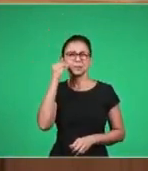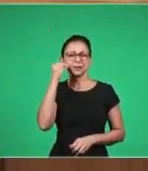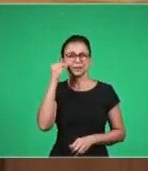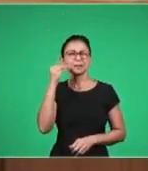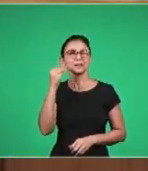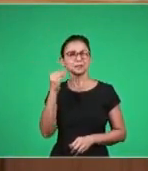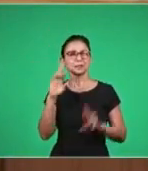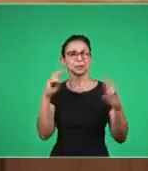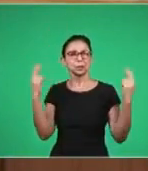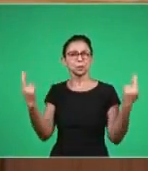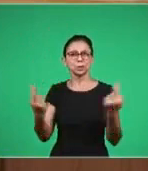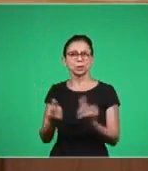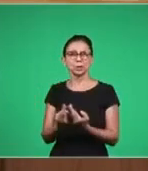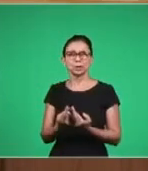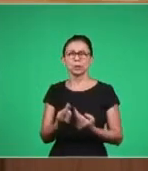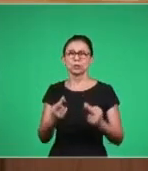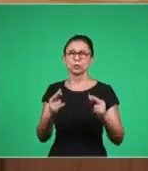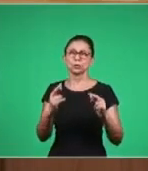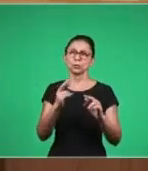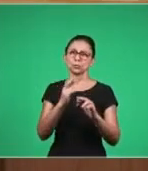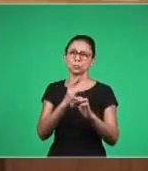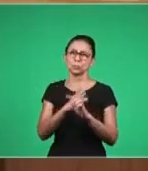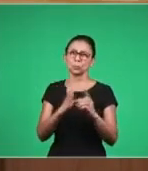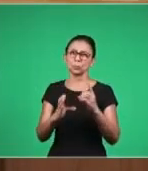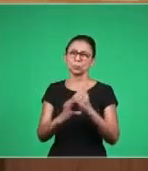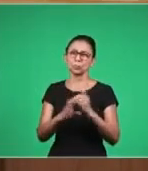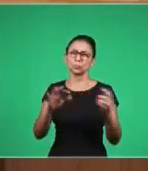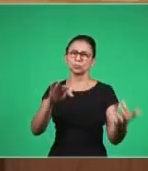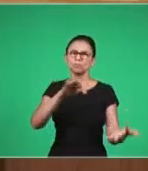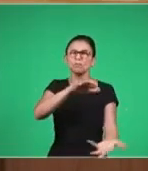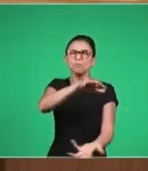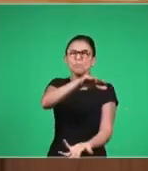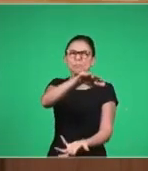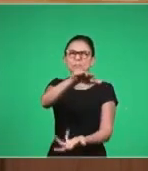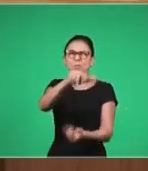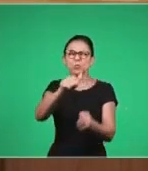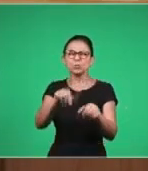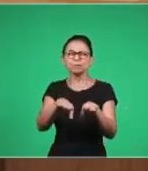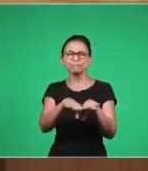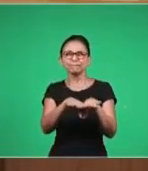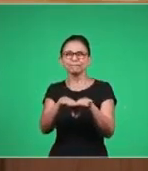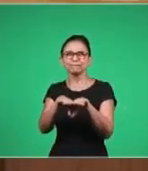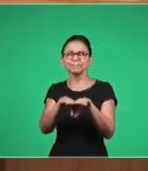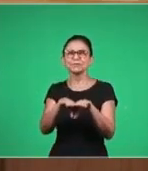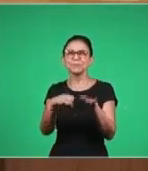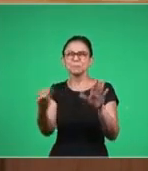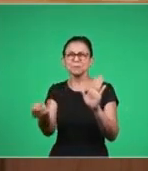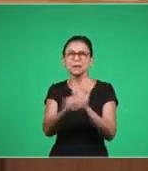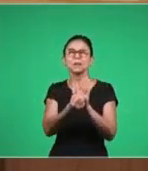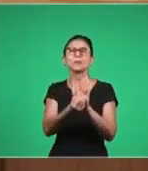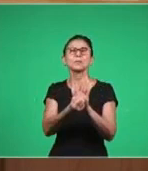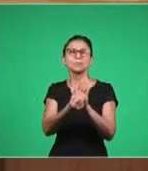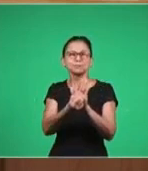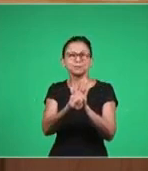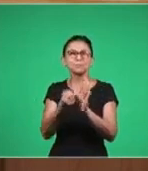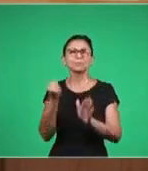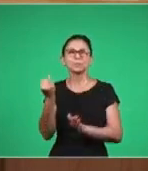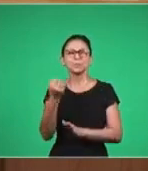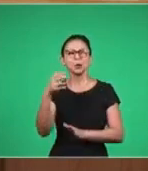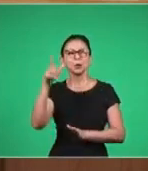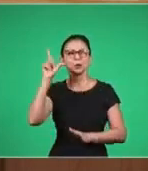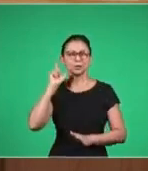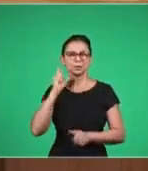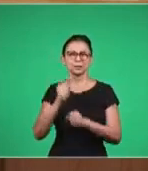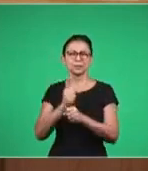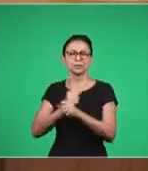we were reunited in one service in various parts of the world, and we were all connected by this one fellowship and one